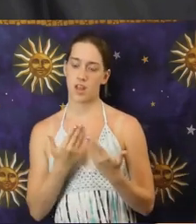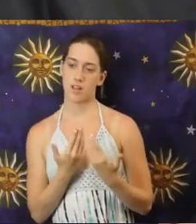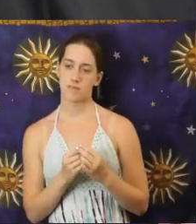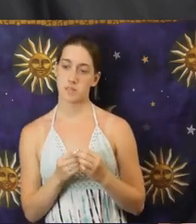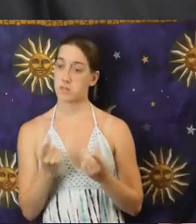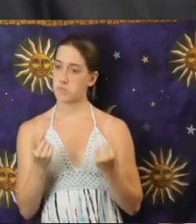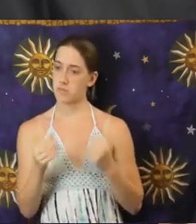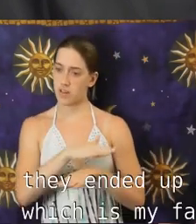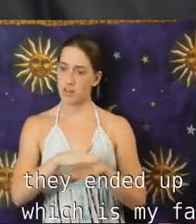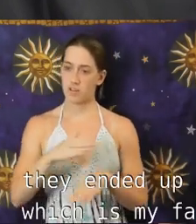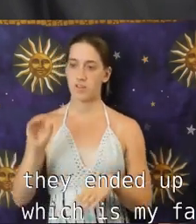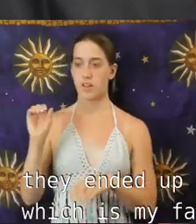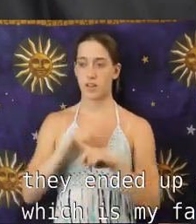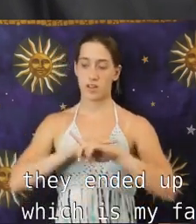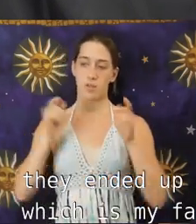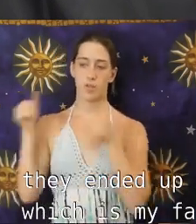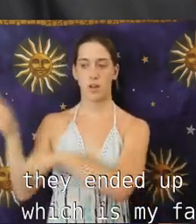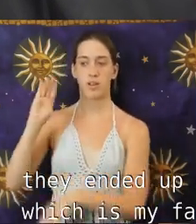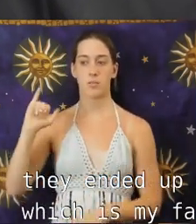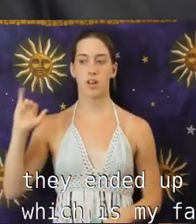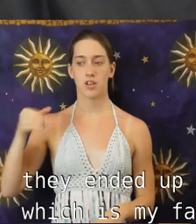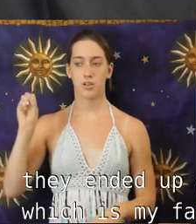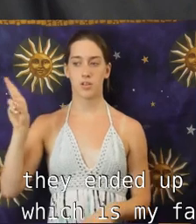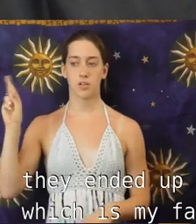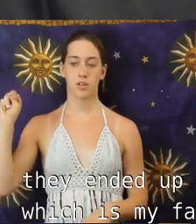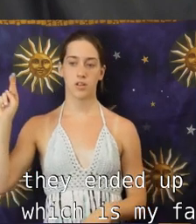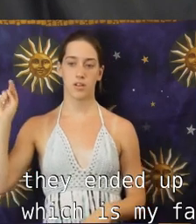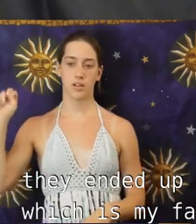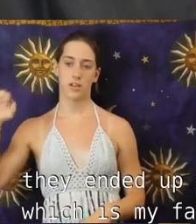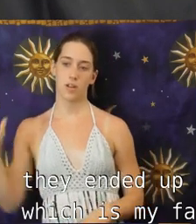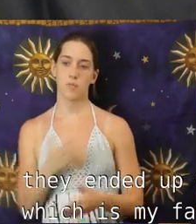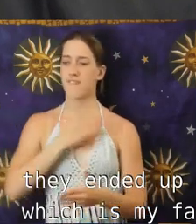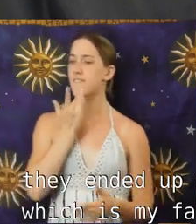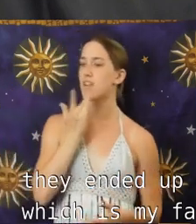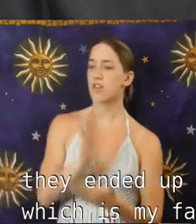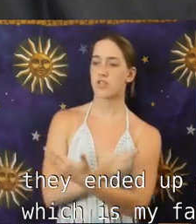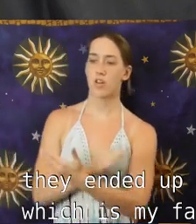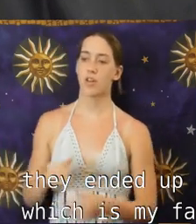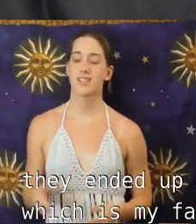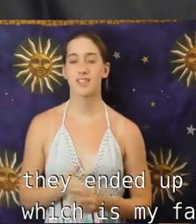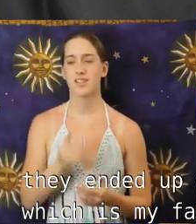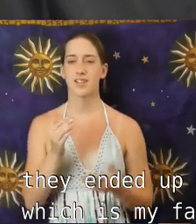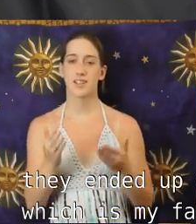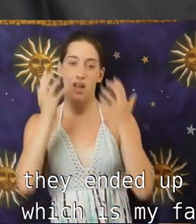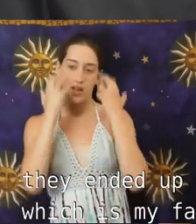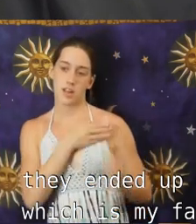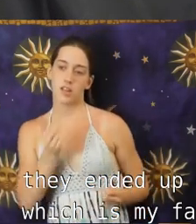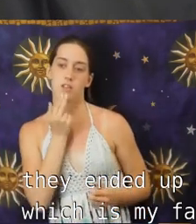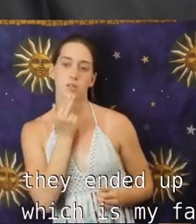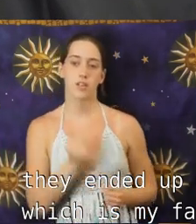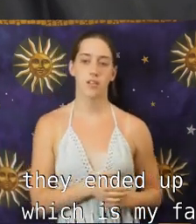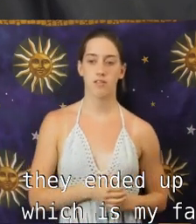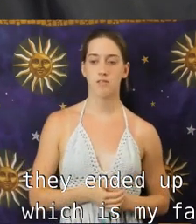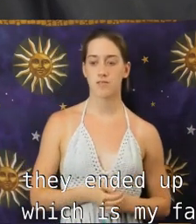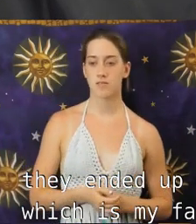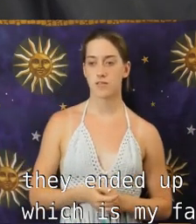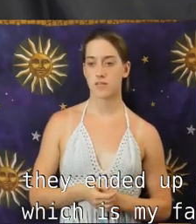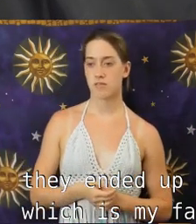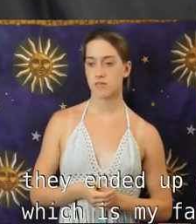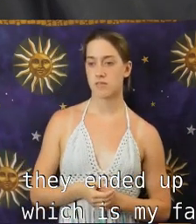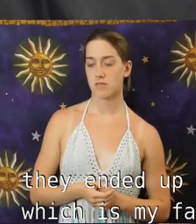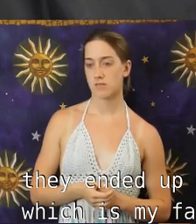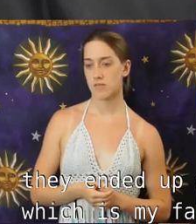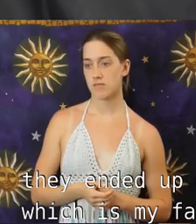year. They ended up doing a cover of Separate Ways by Journey, which is